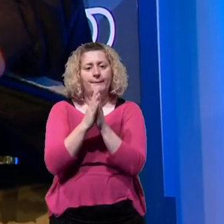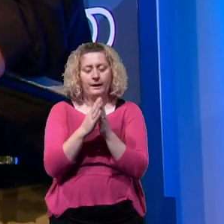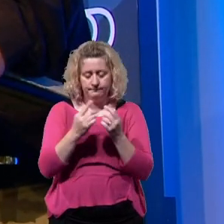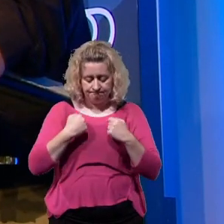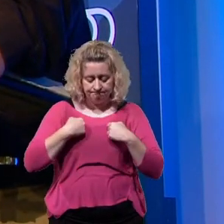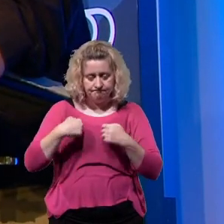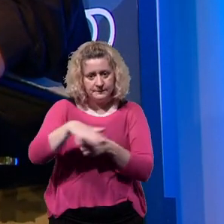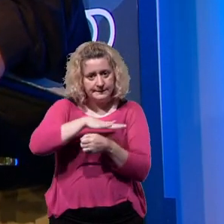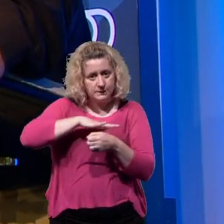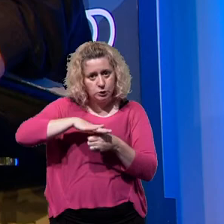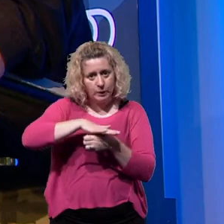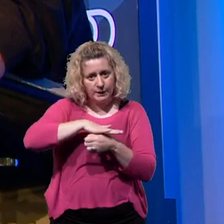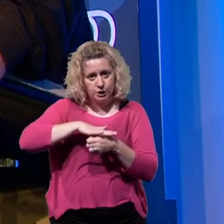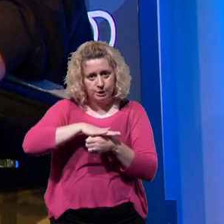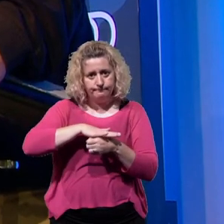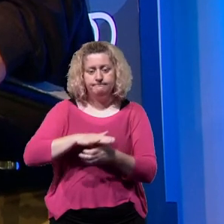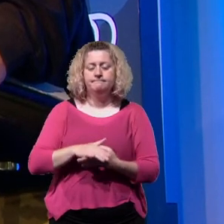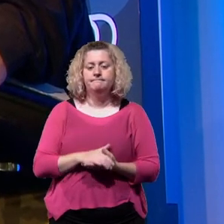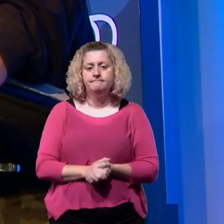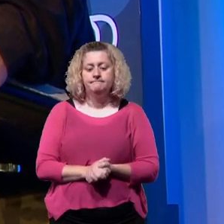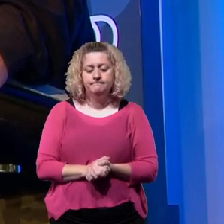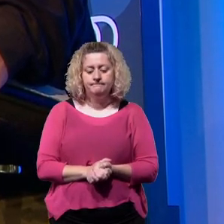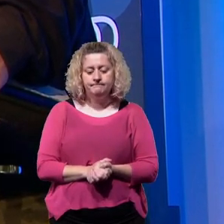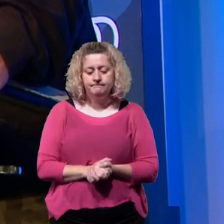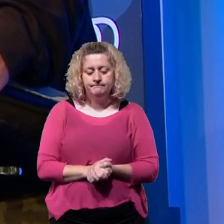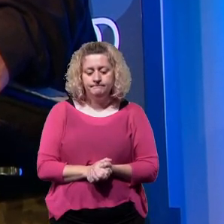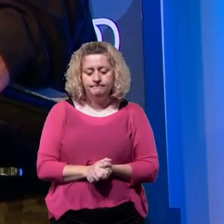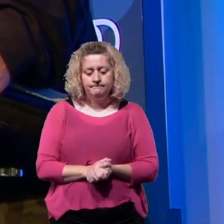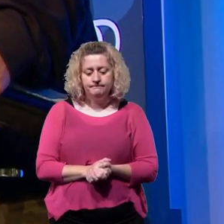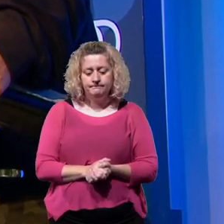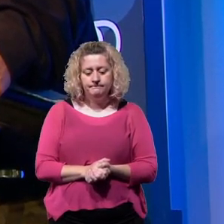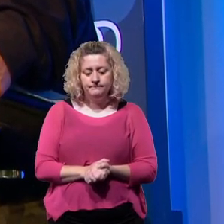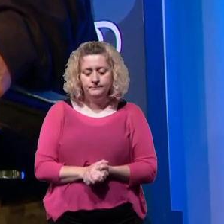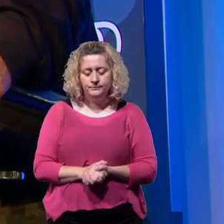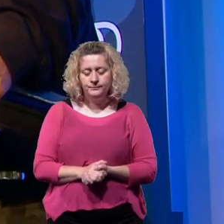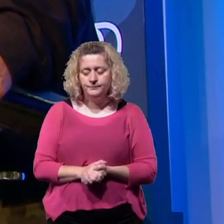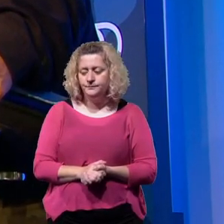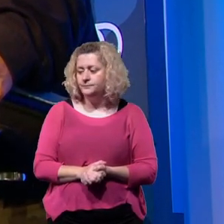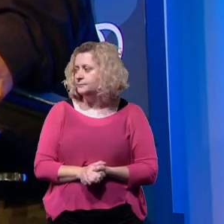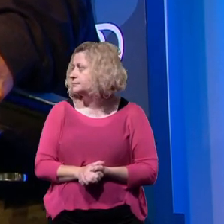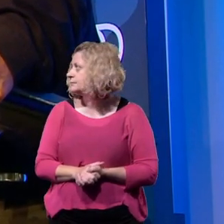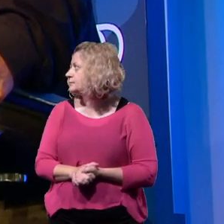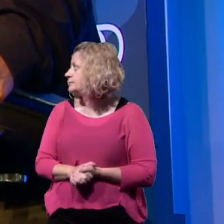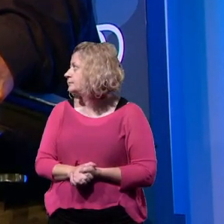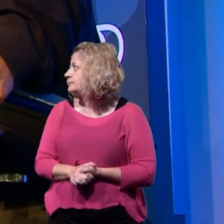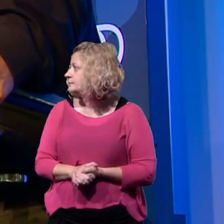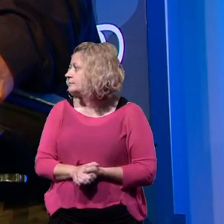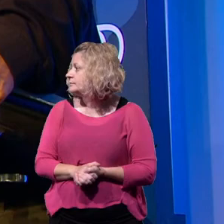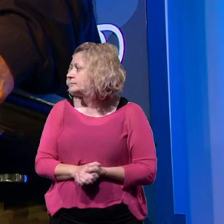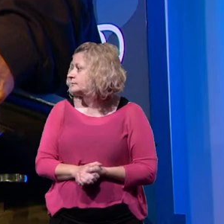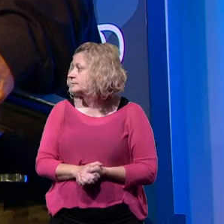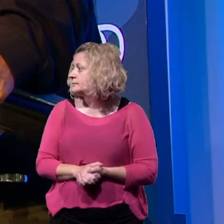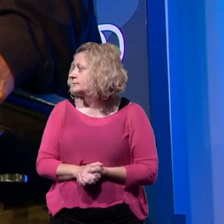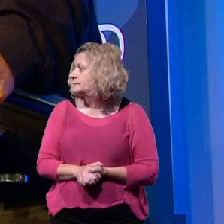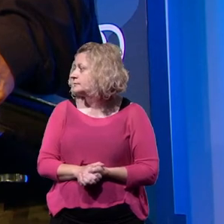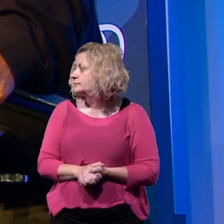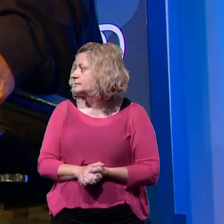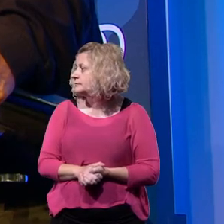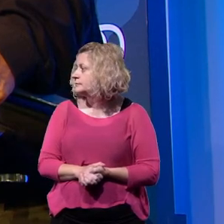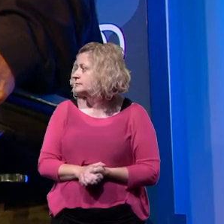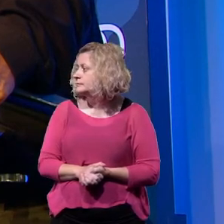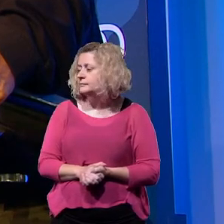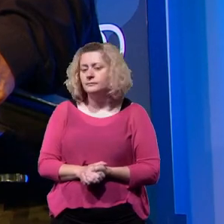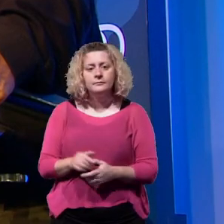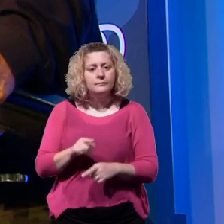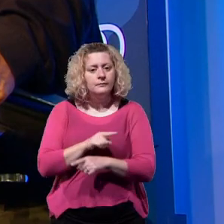situation. Let's have a moment and then we'll conclude with one little exercise. What strikes you most from this? Where do you need to